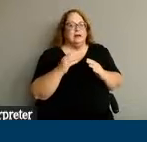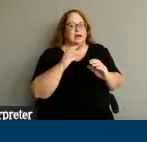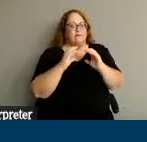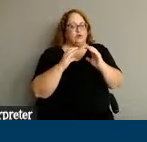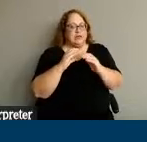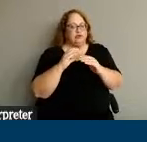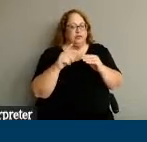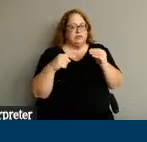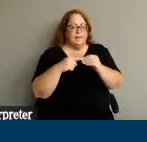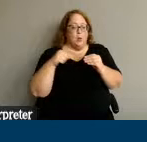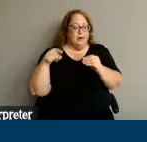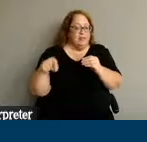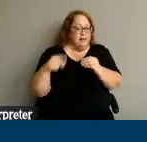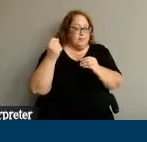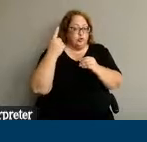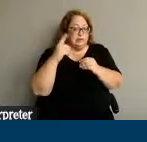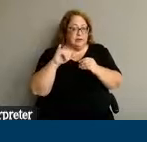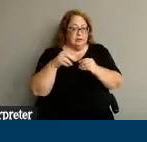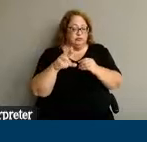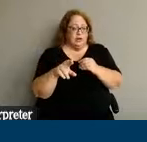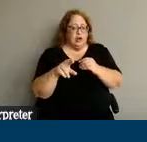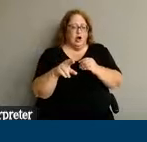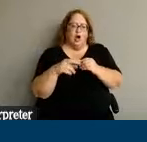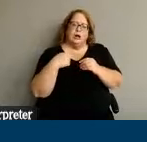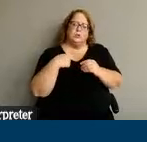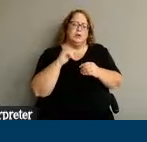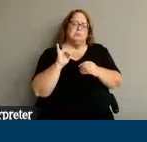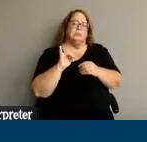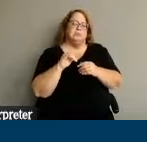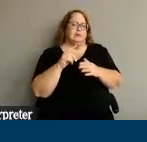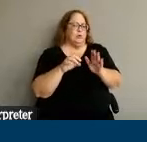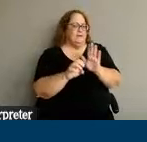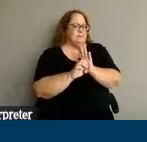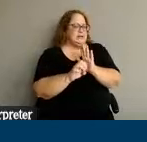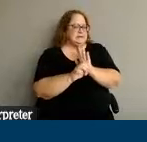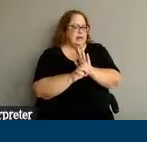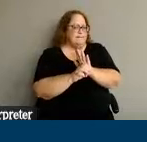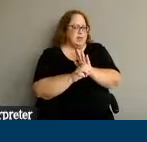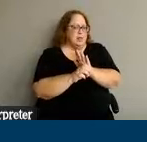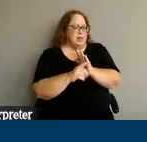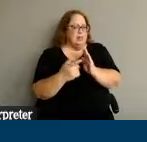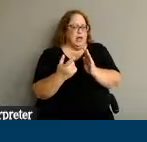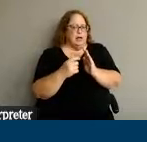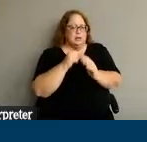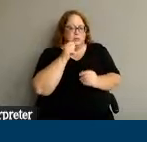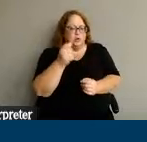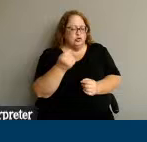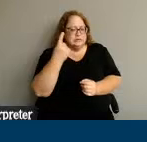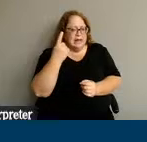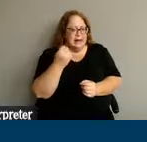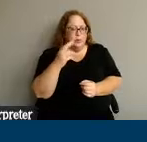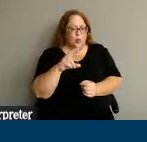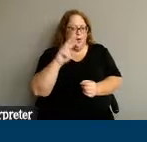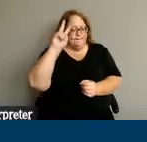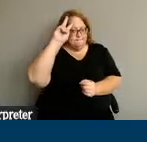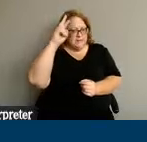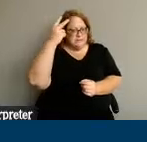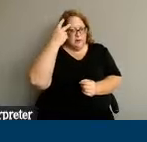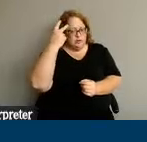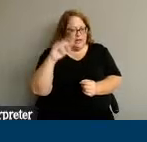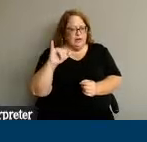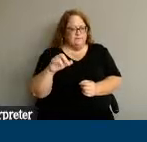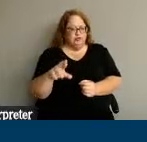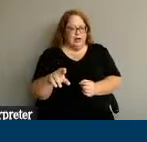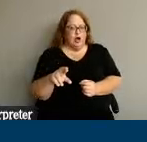conversations around them understanding the JR, and I was like, can you give me an example of like a lack of understanding or a misunderstanding of